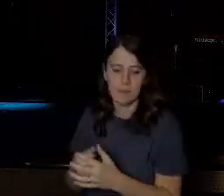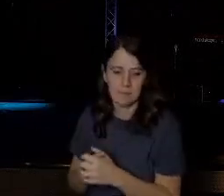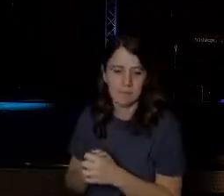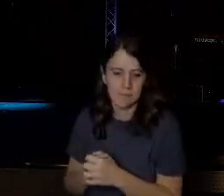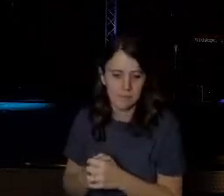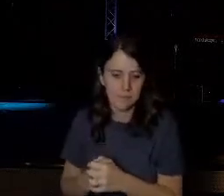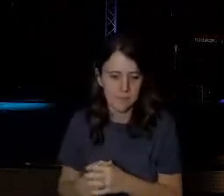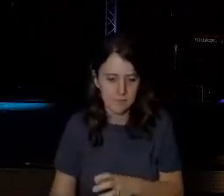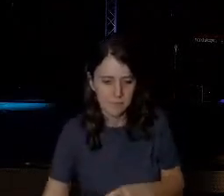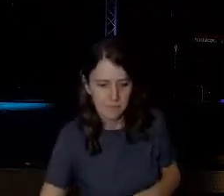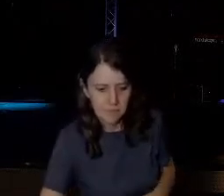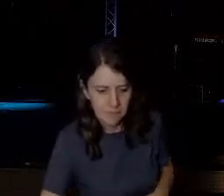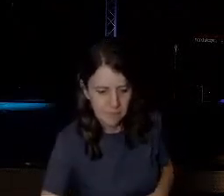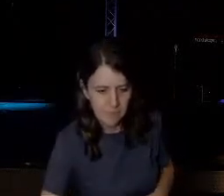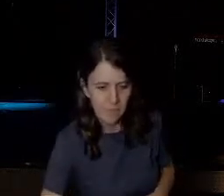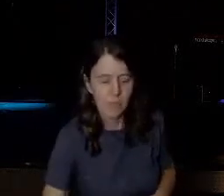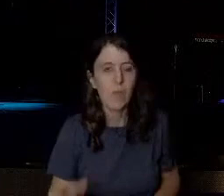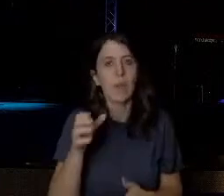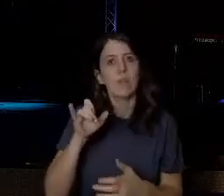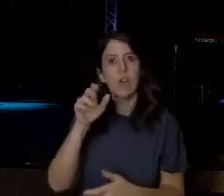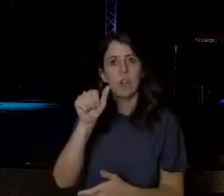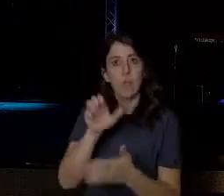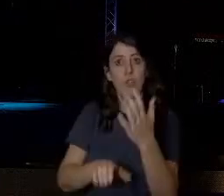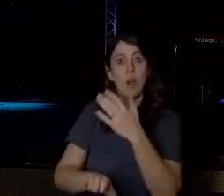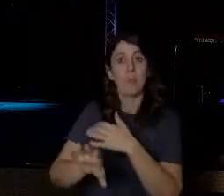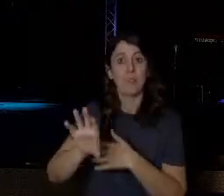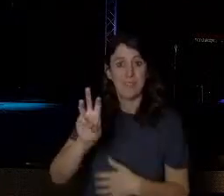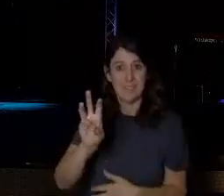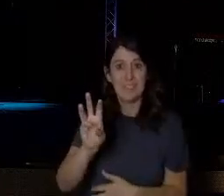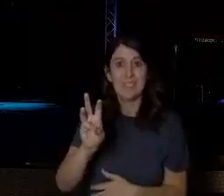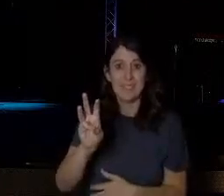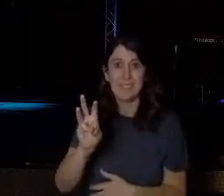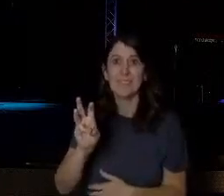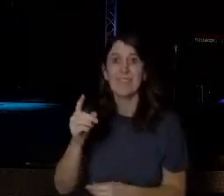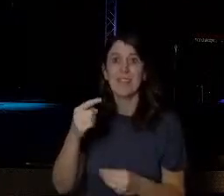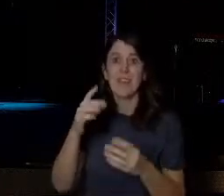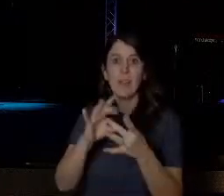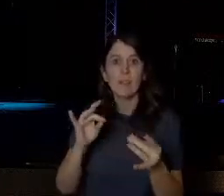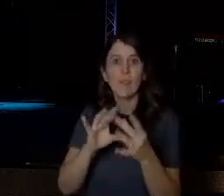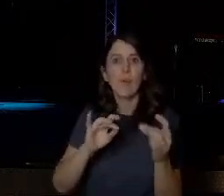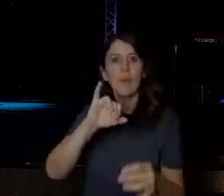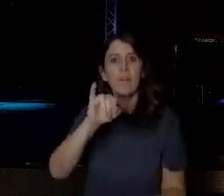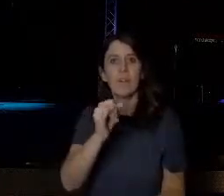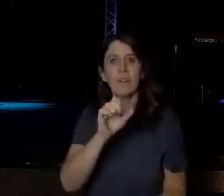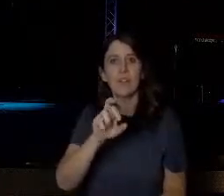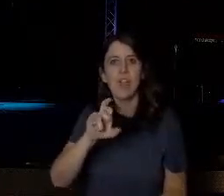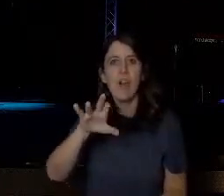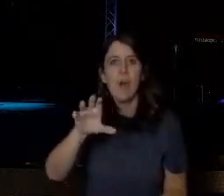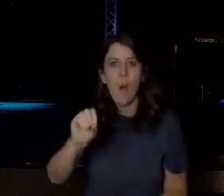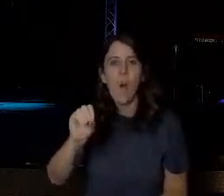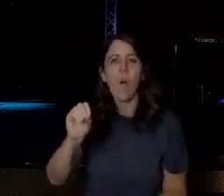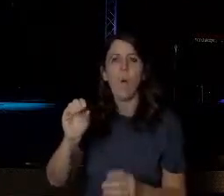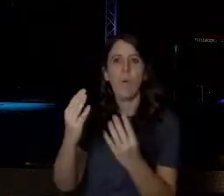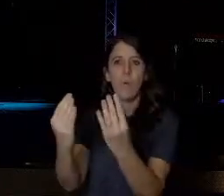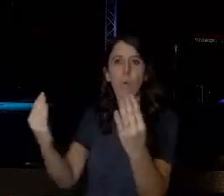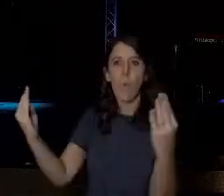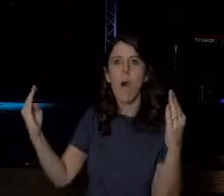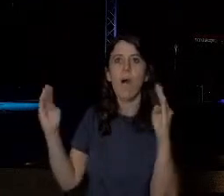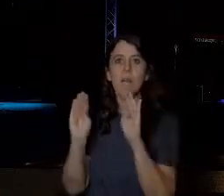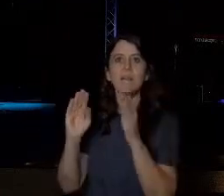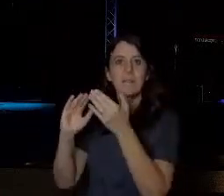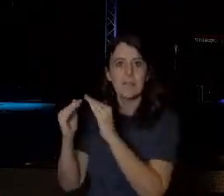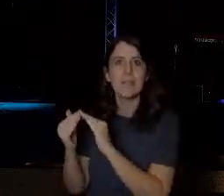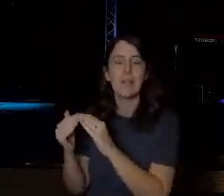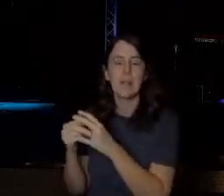You get to Joshua chapter 6. We know this as the walls of Jericho, this story of the walls of Jericho.